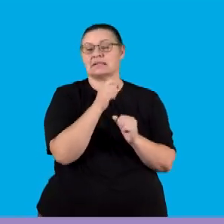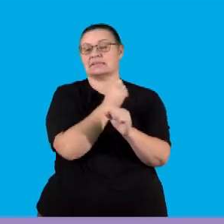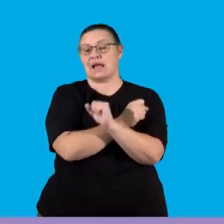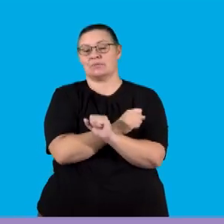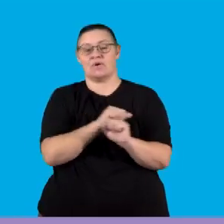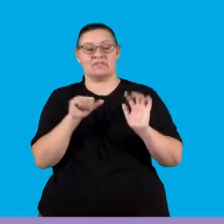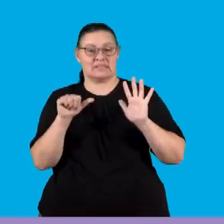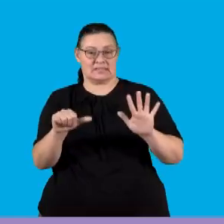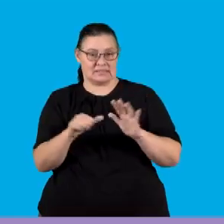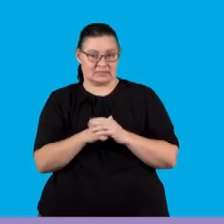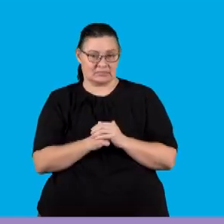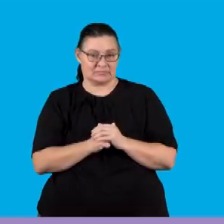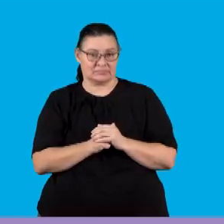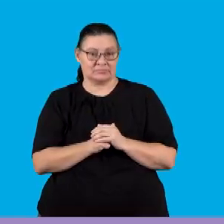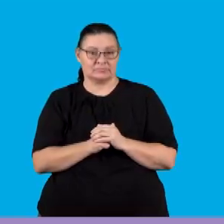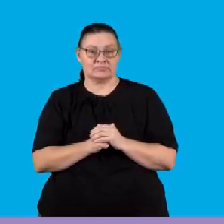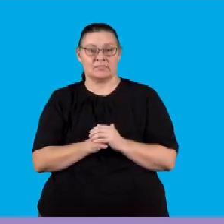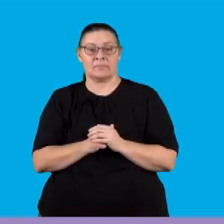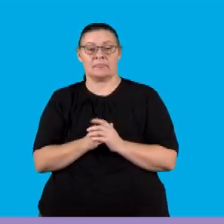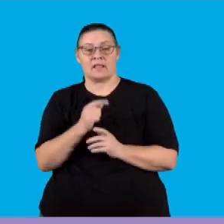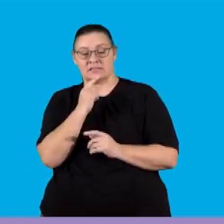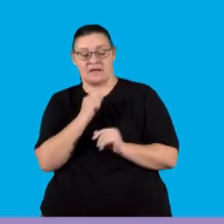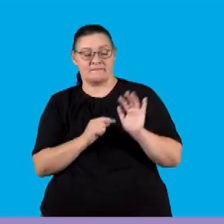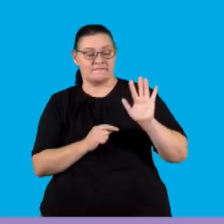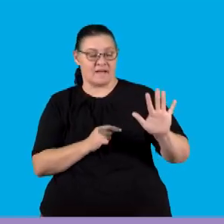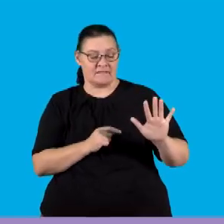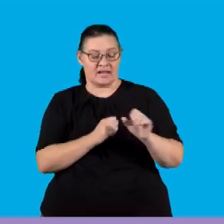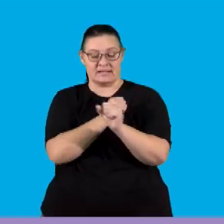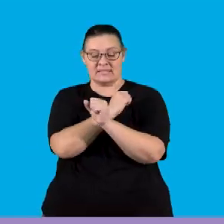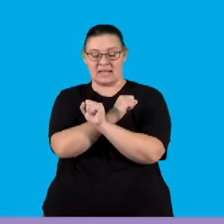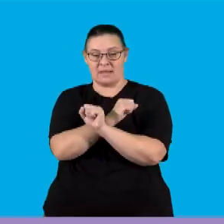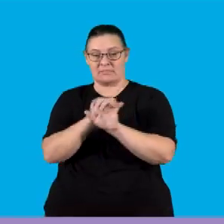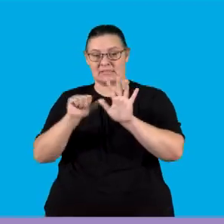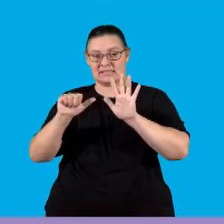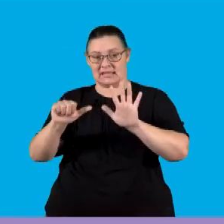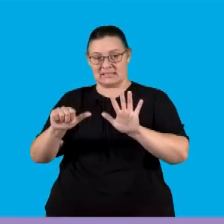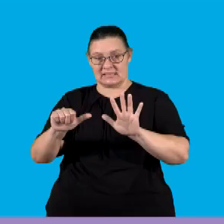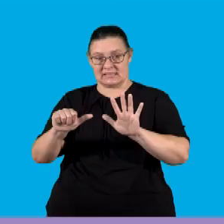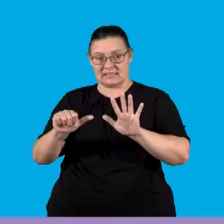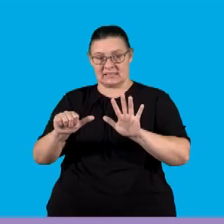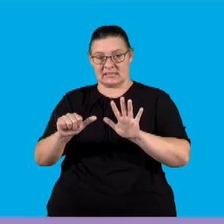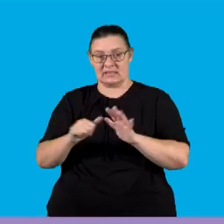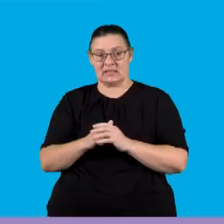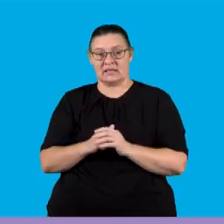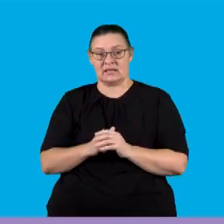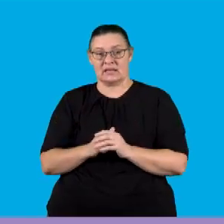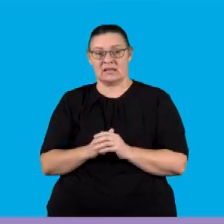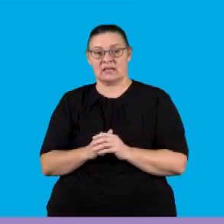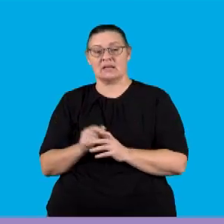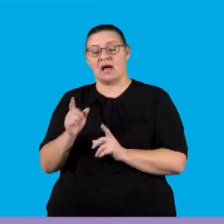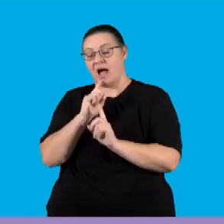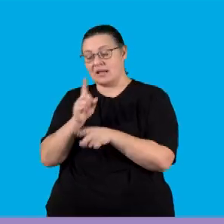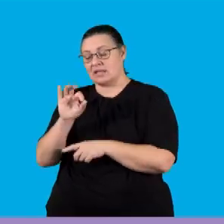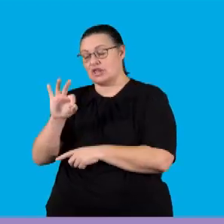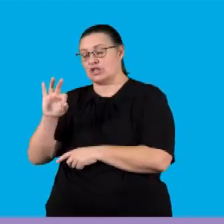are multiples of 6. Now, when we take 5 and we multiply by 6, then